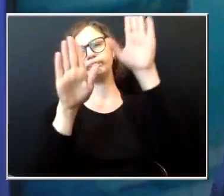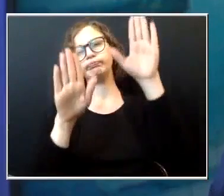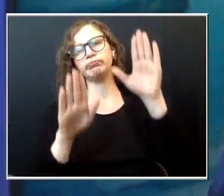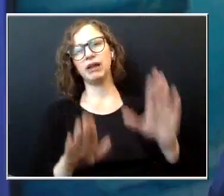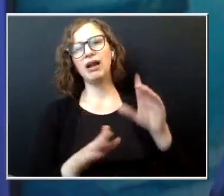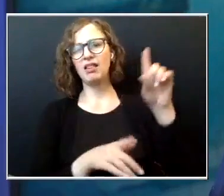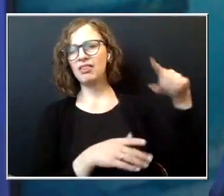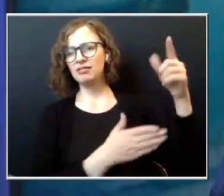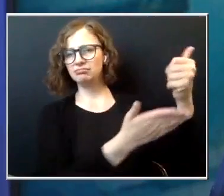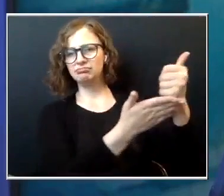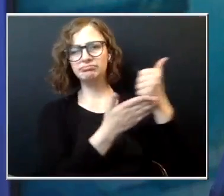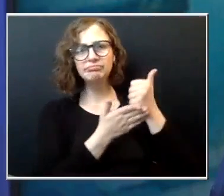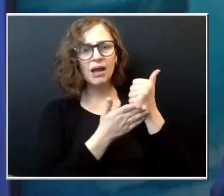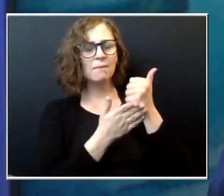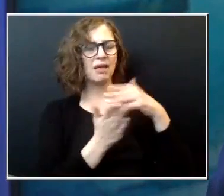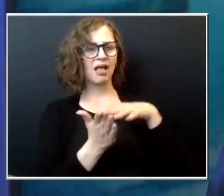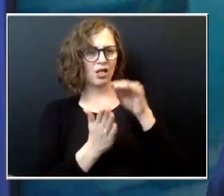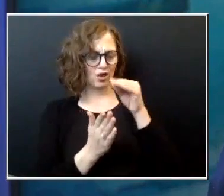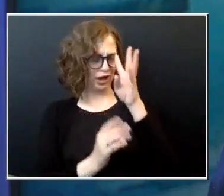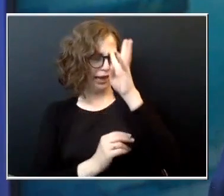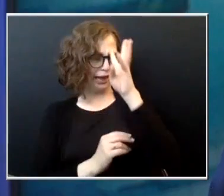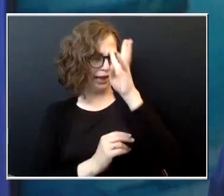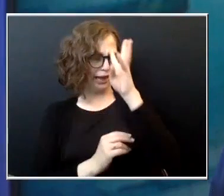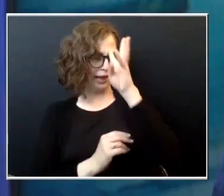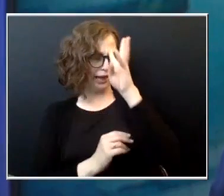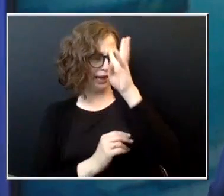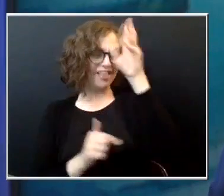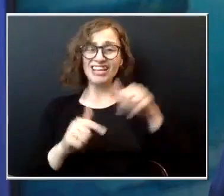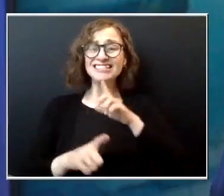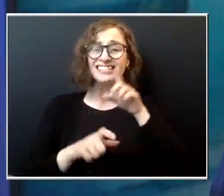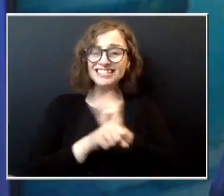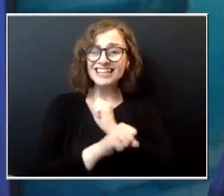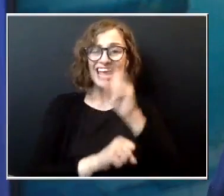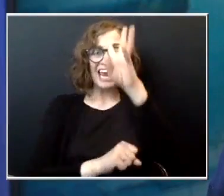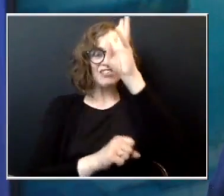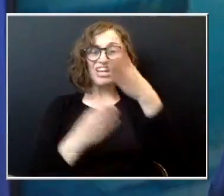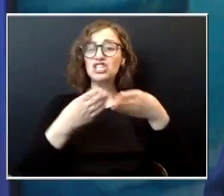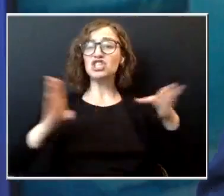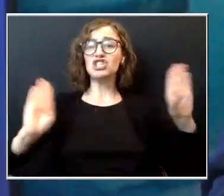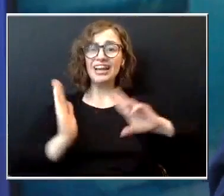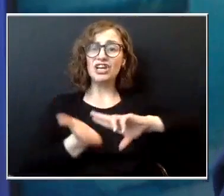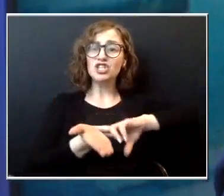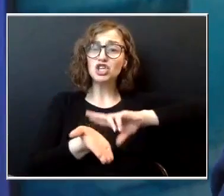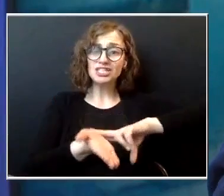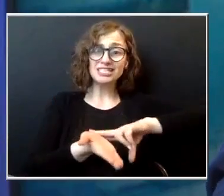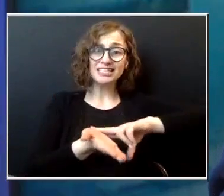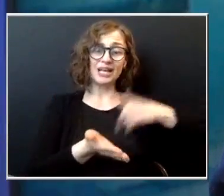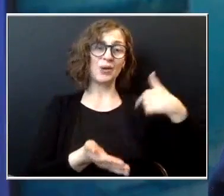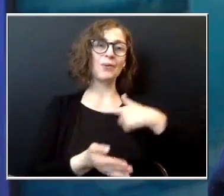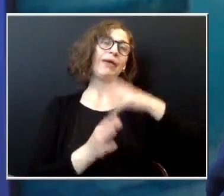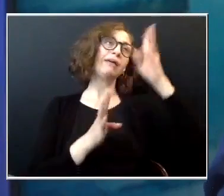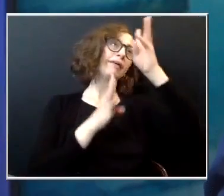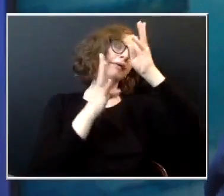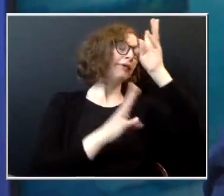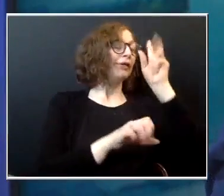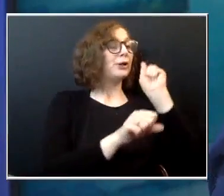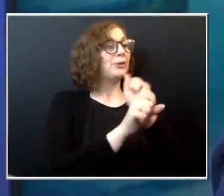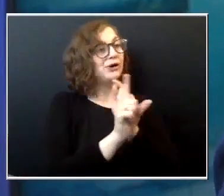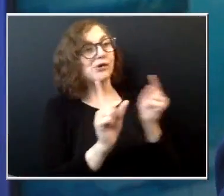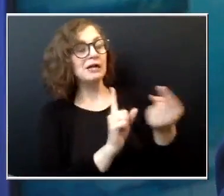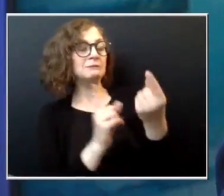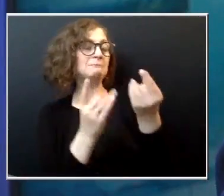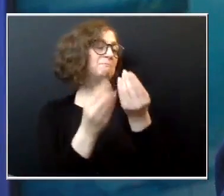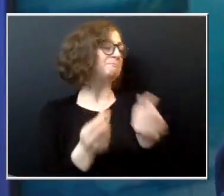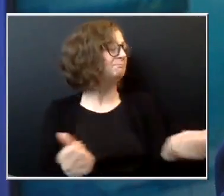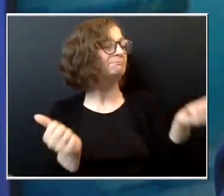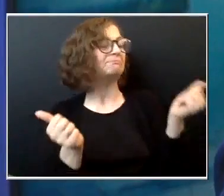that this is innovation in nursing. And we come up with a lot of workarounds, we come up with a lot of ideas, but we don't always